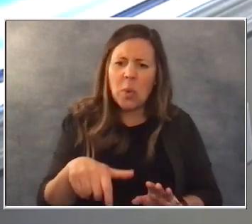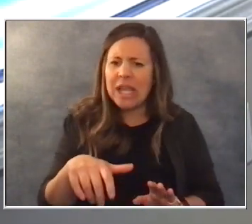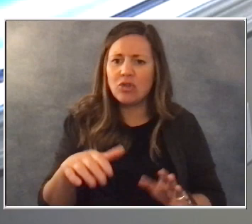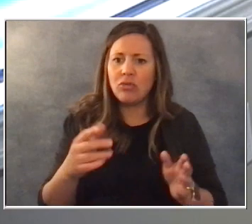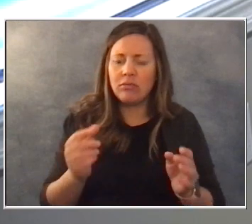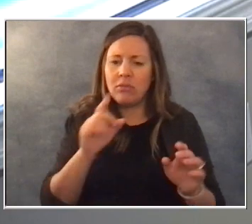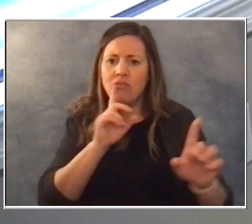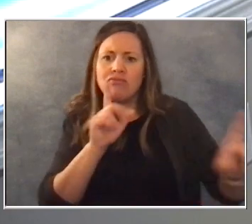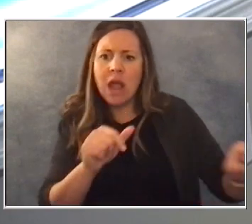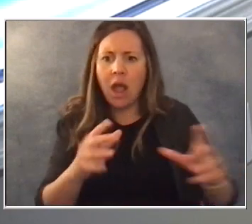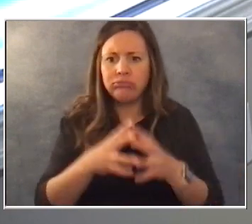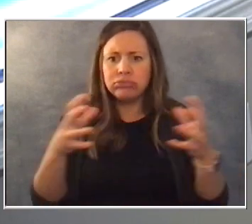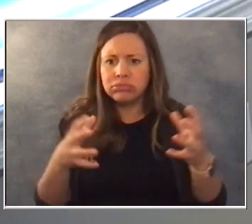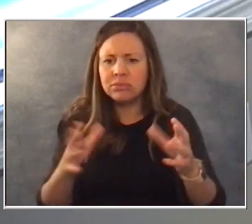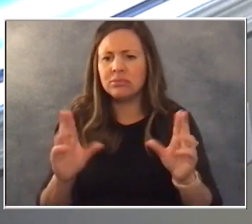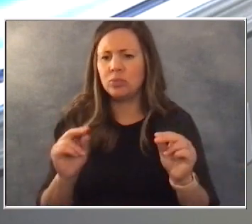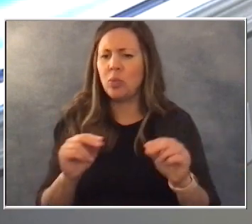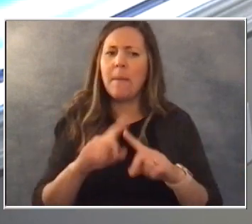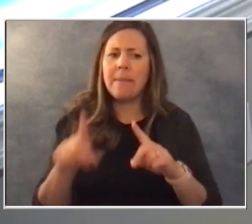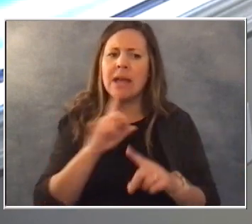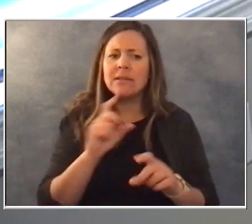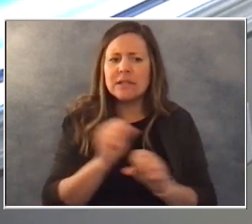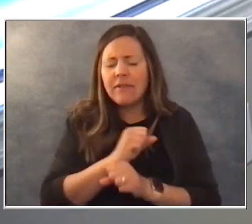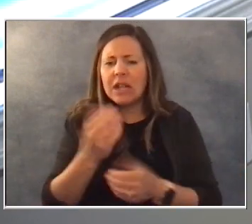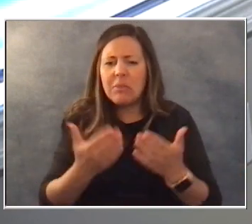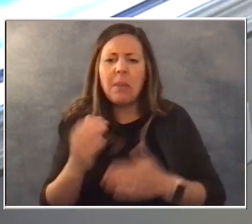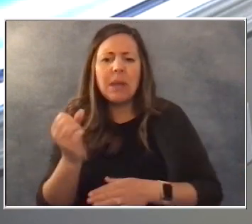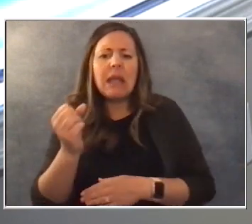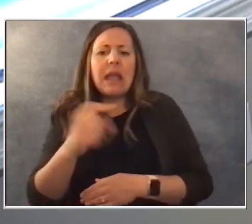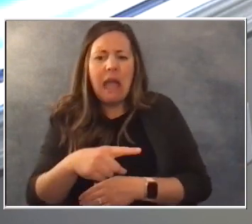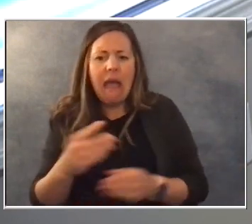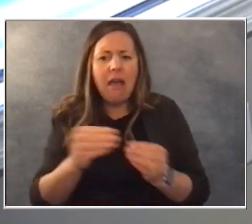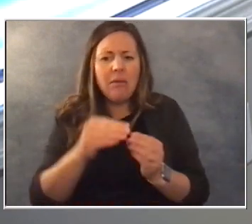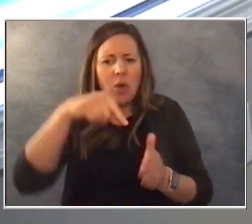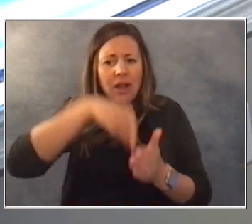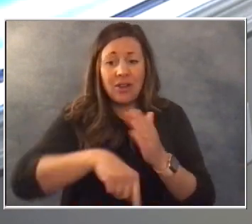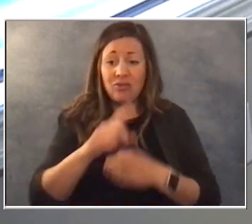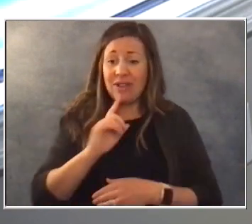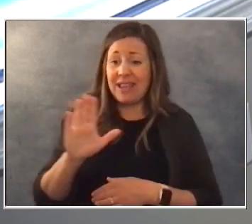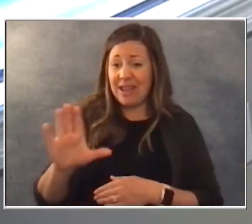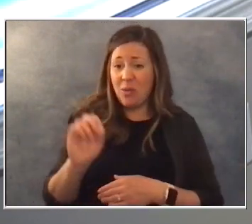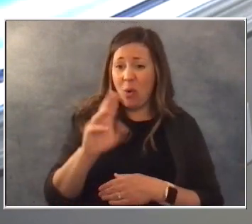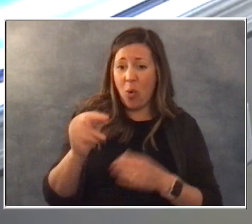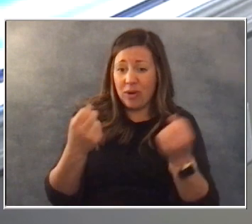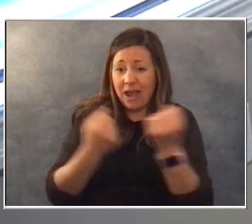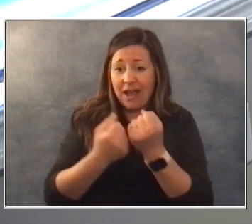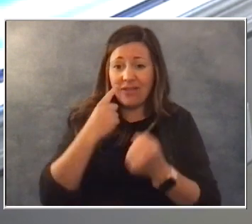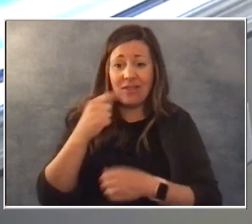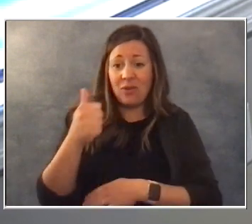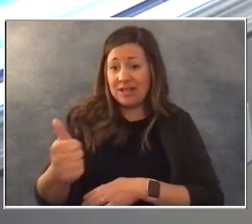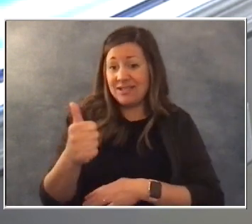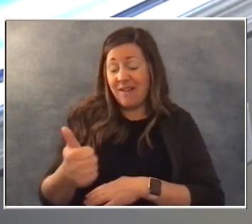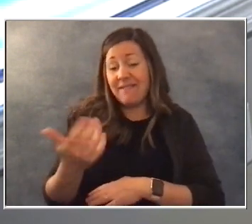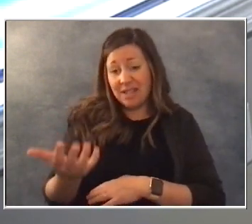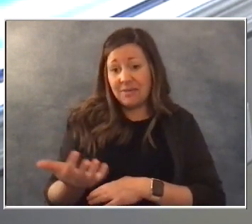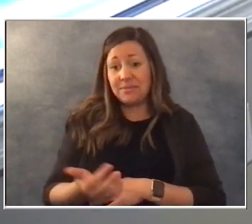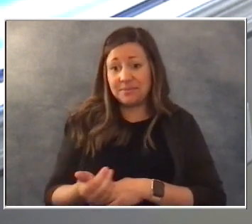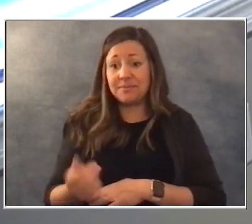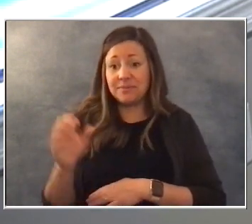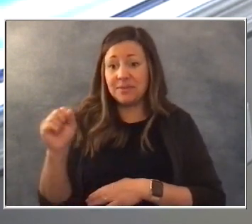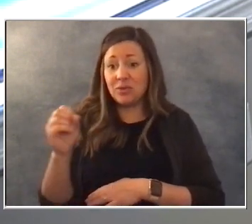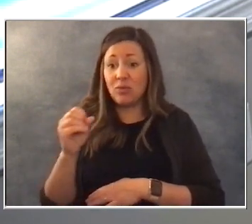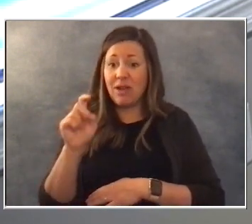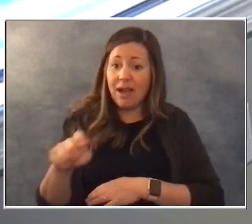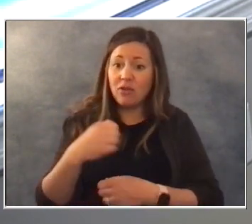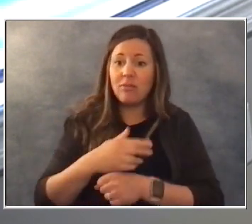definitely question, because you are the only person that can really be your own advocate in those circumstances. So making sure